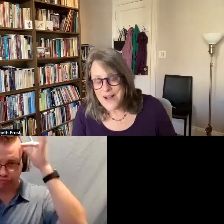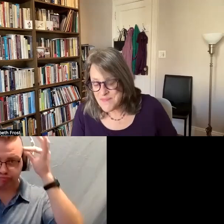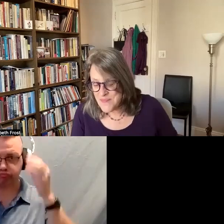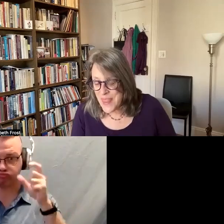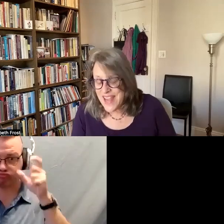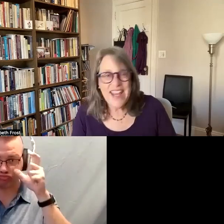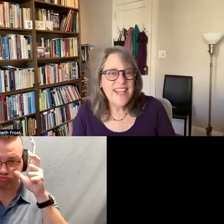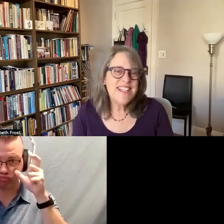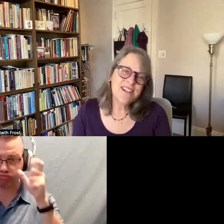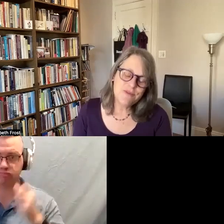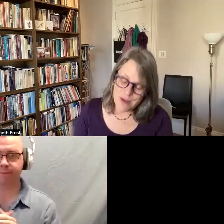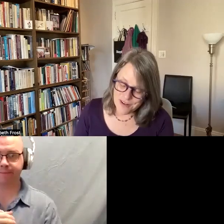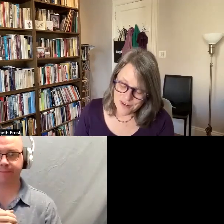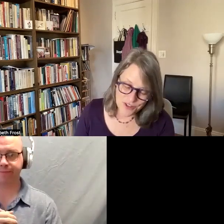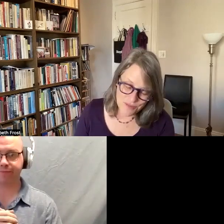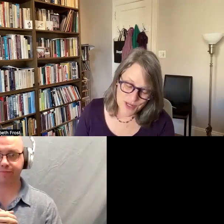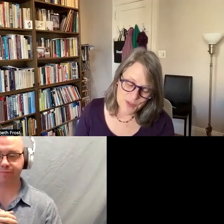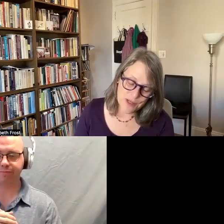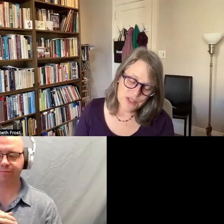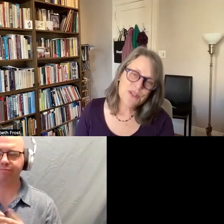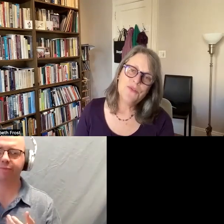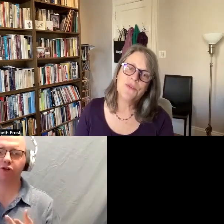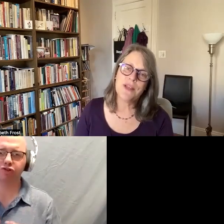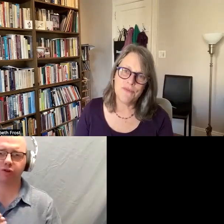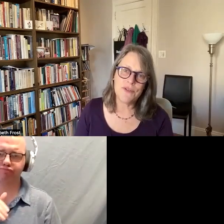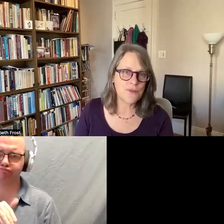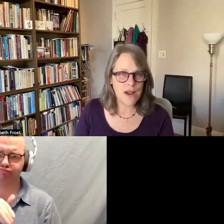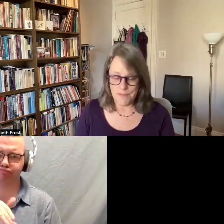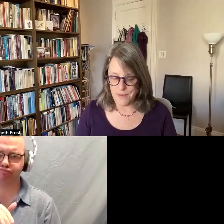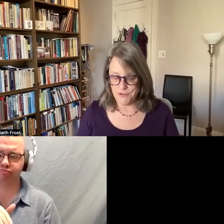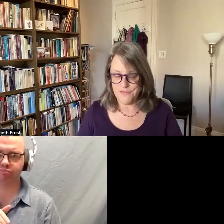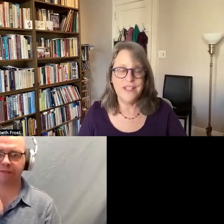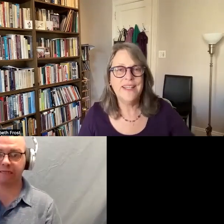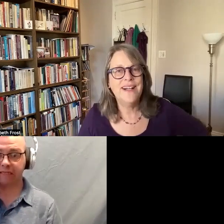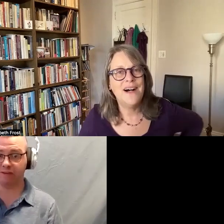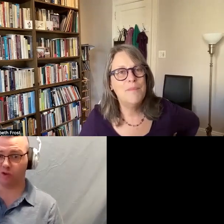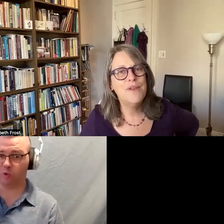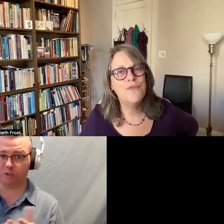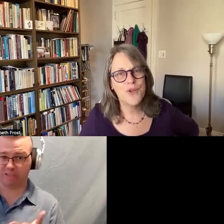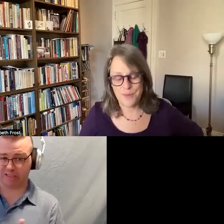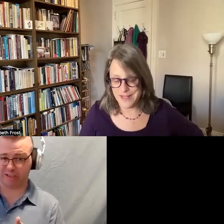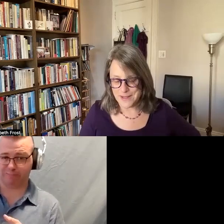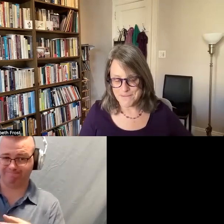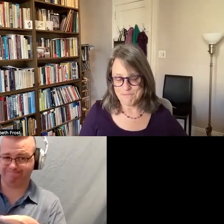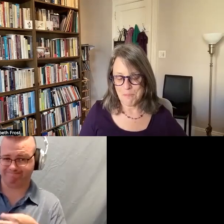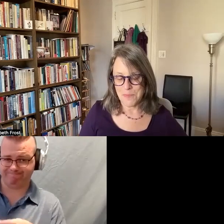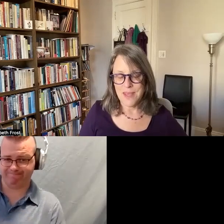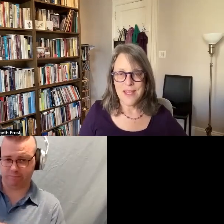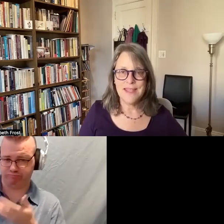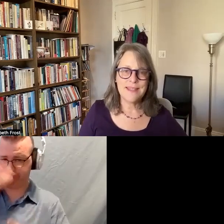and a gentle reminder to participants to self-describe briefly before